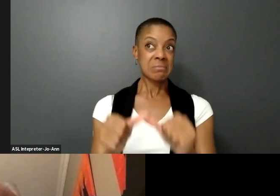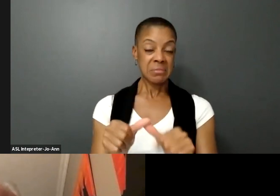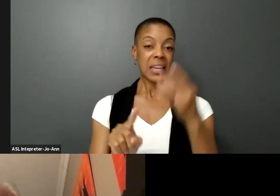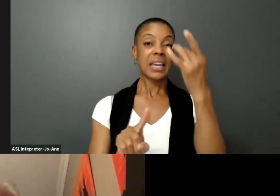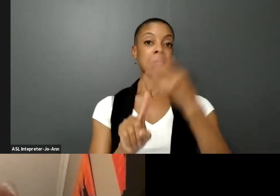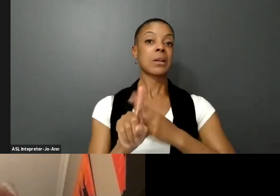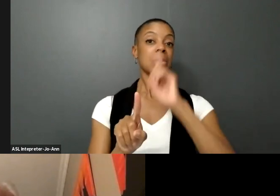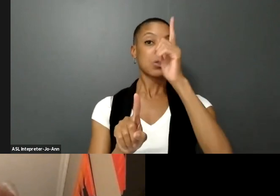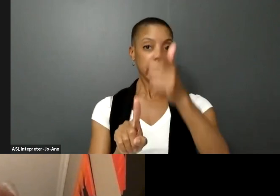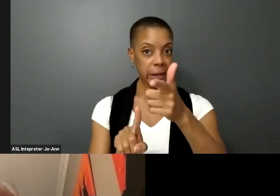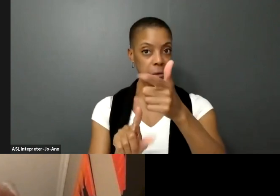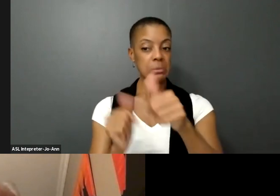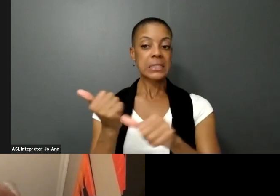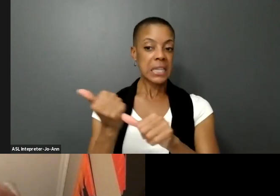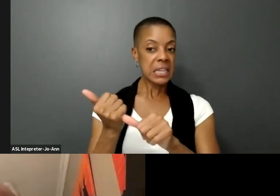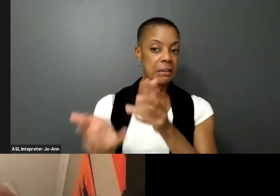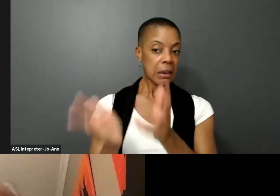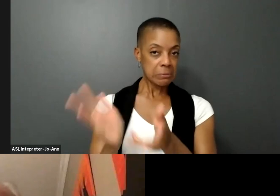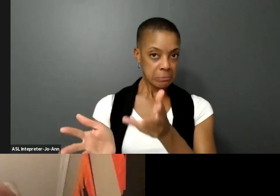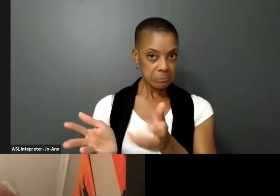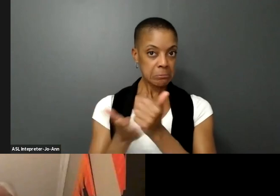that, assisting, and then